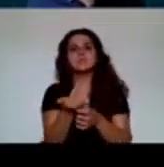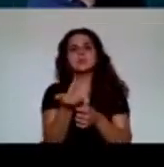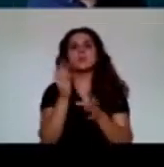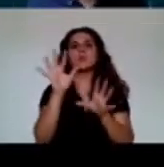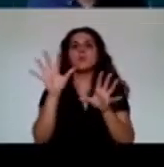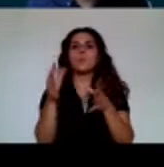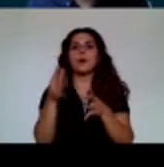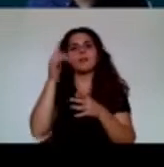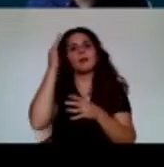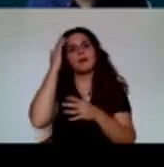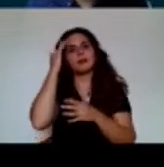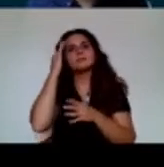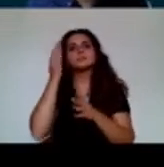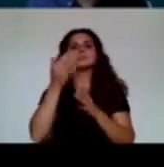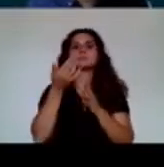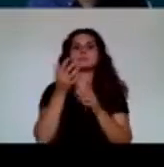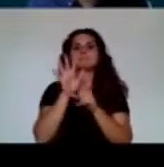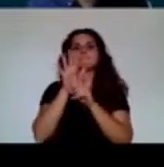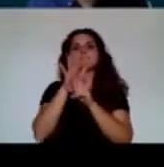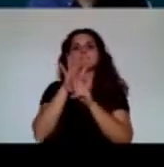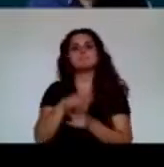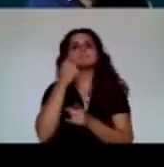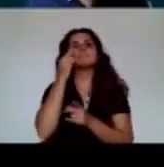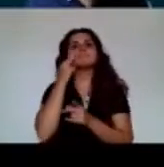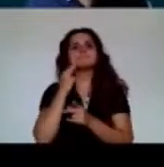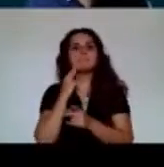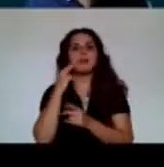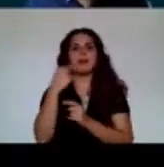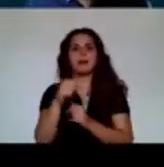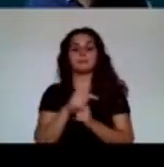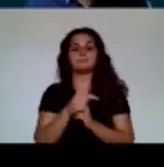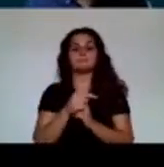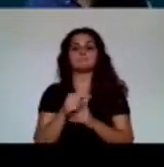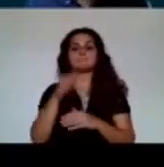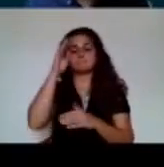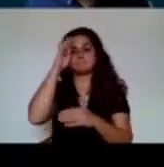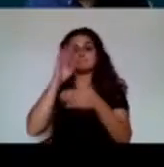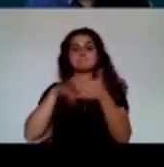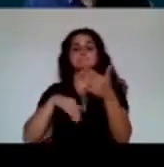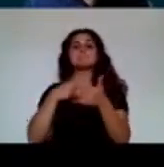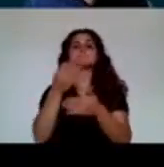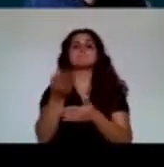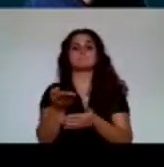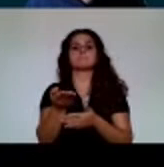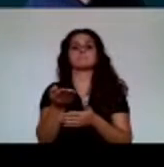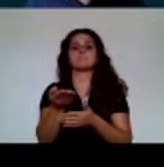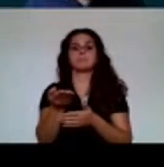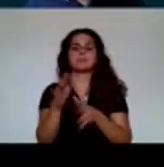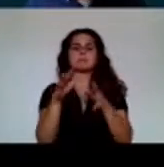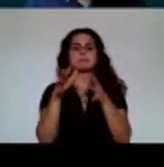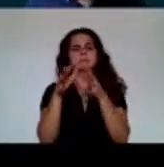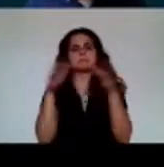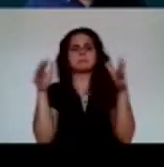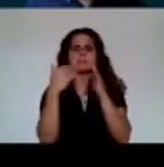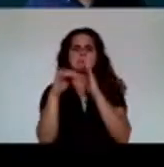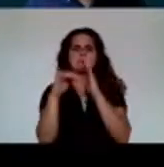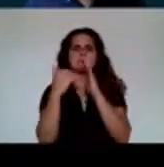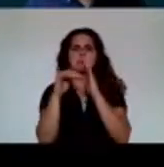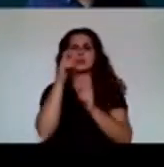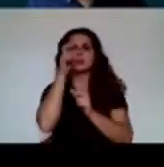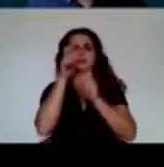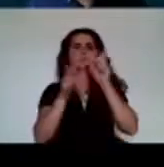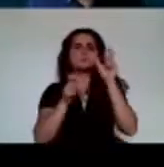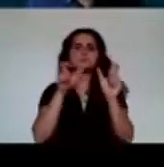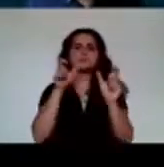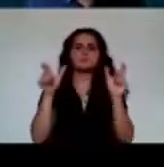white Portuguese individuals are racist. So the results show that on average, people do